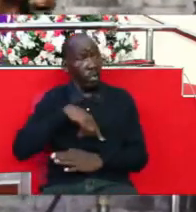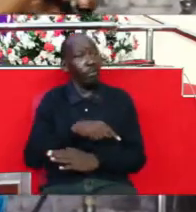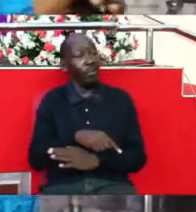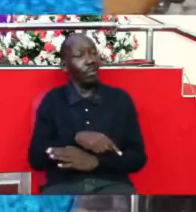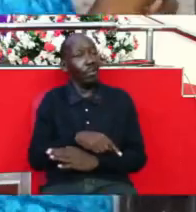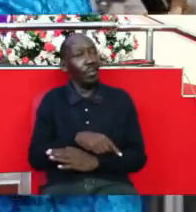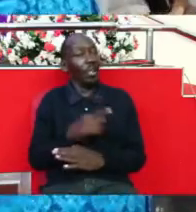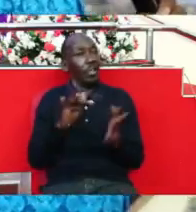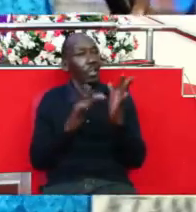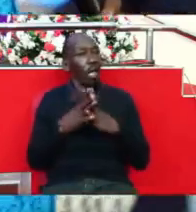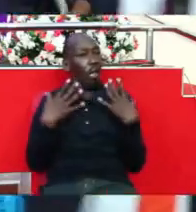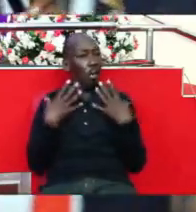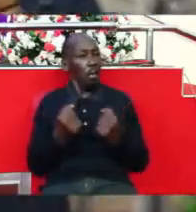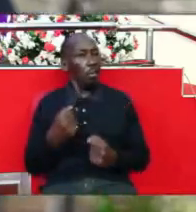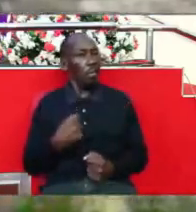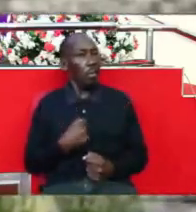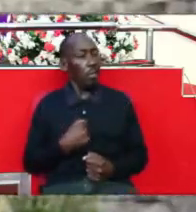Jesus healed me.